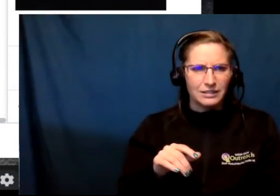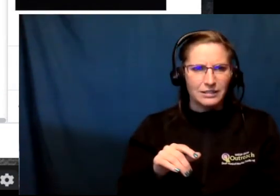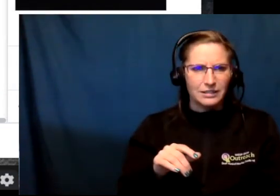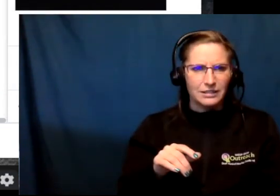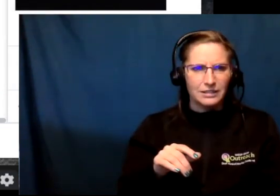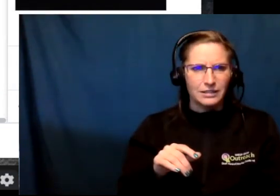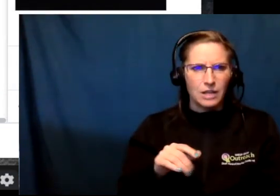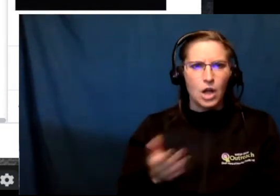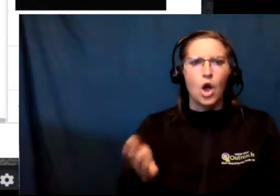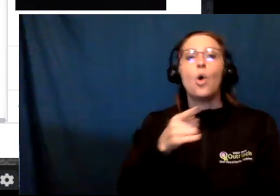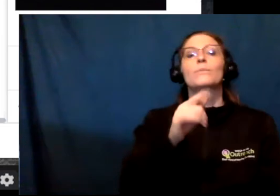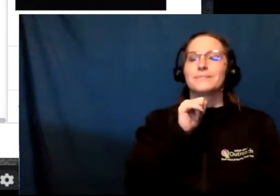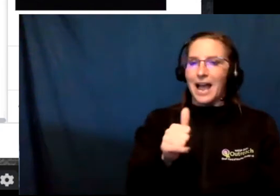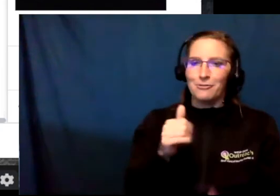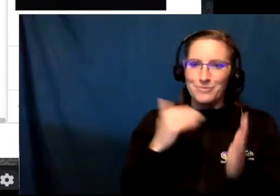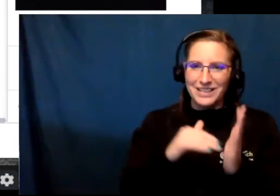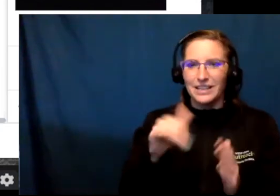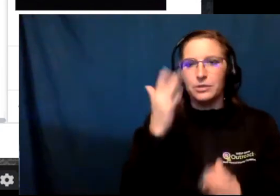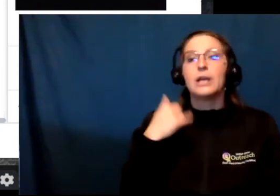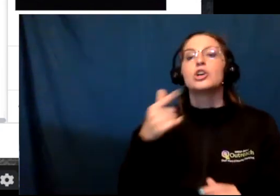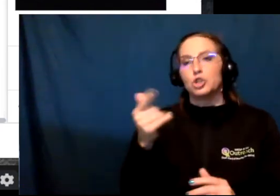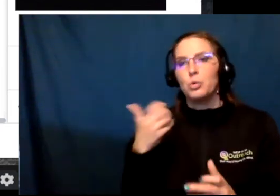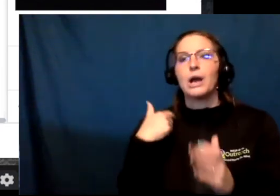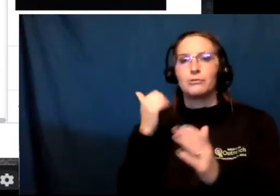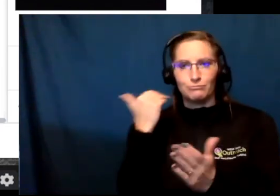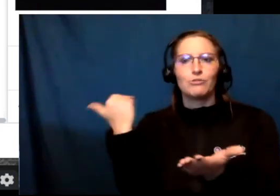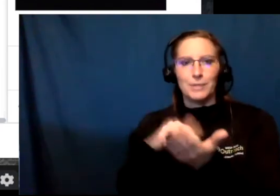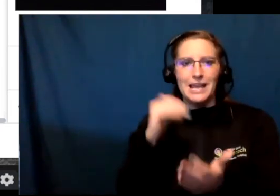all day, does not repeat. Okay, so then you want to repeat every day.